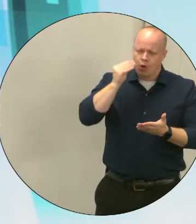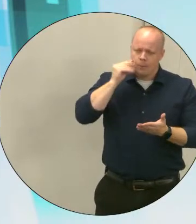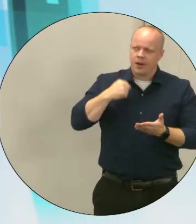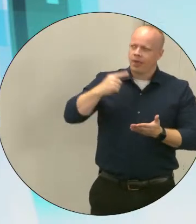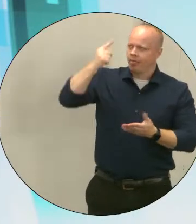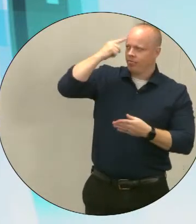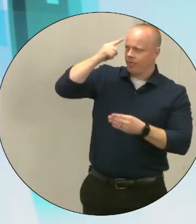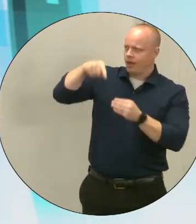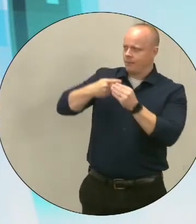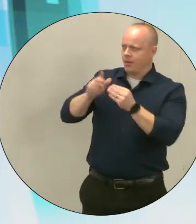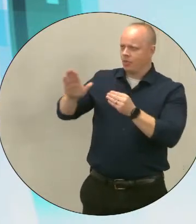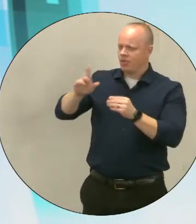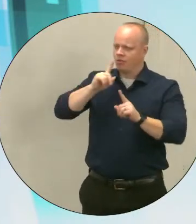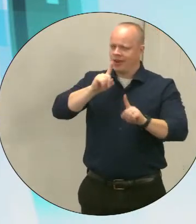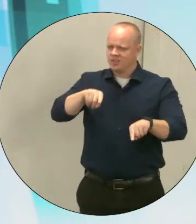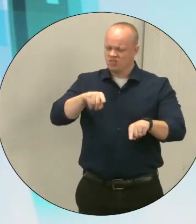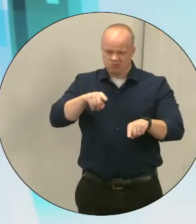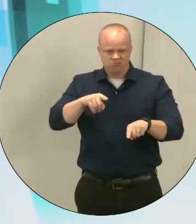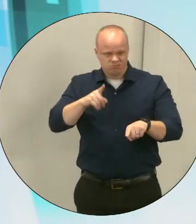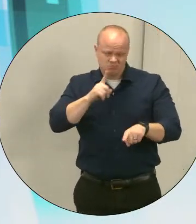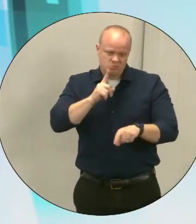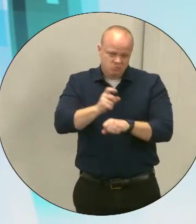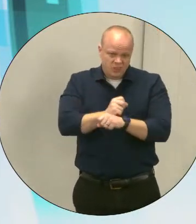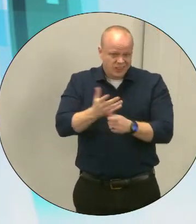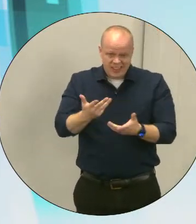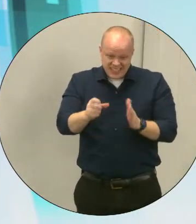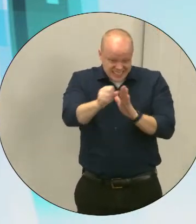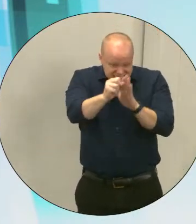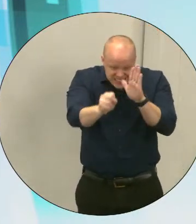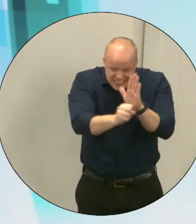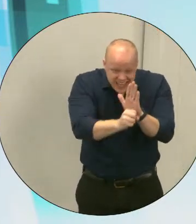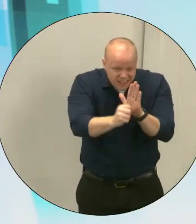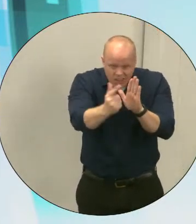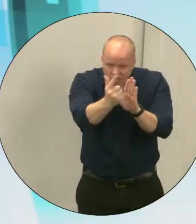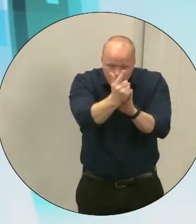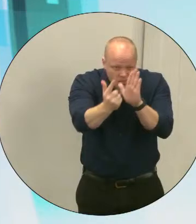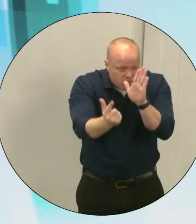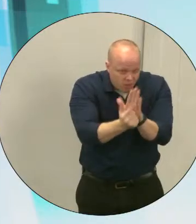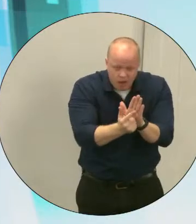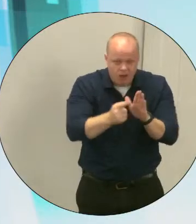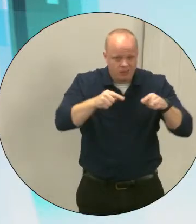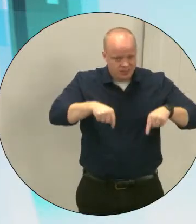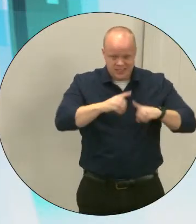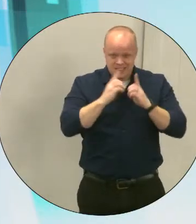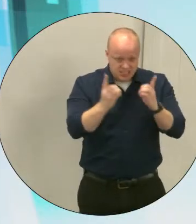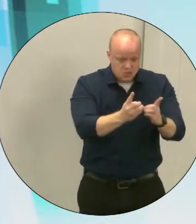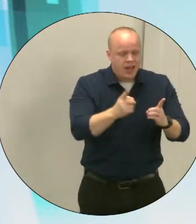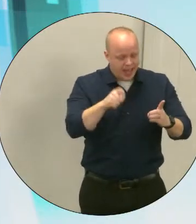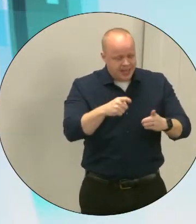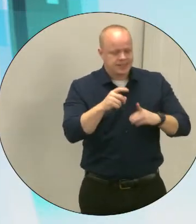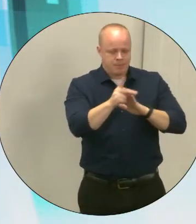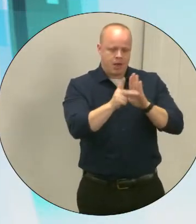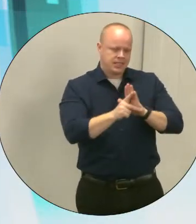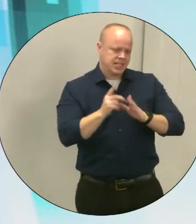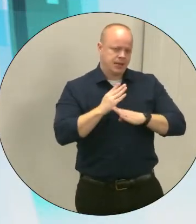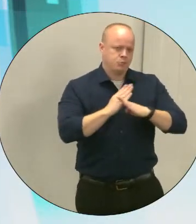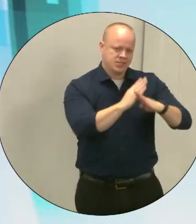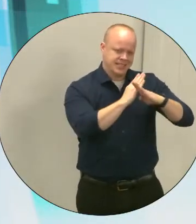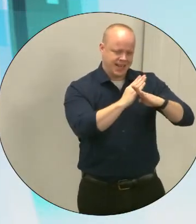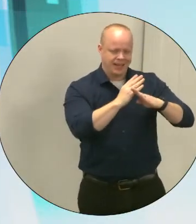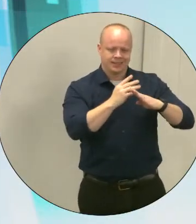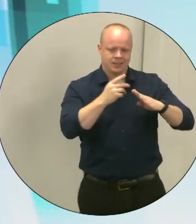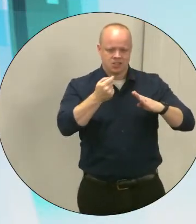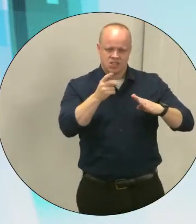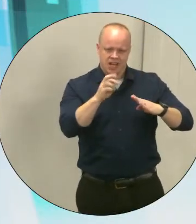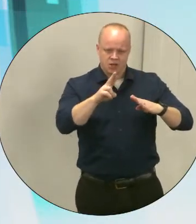answer really was, it is state law that this district has a policy to protect gender diverse kids. It is state law.